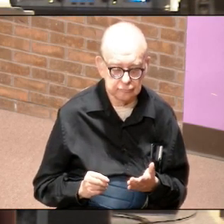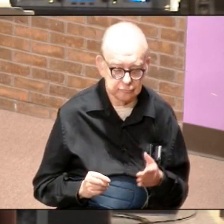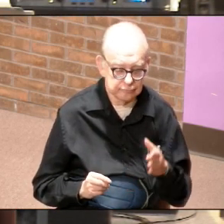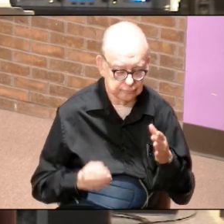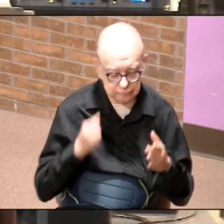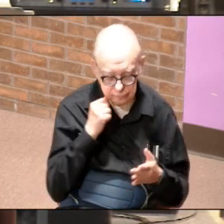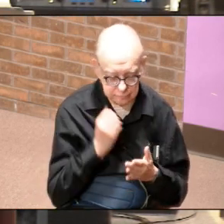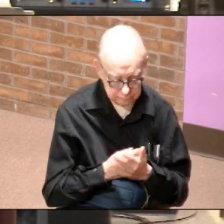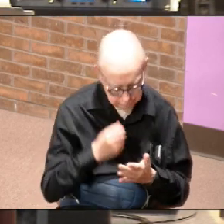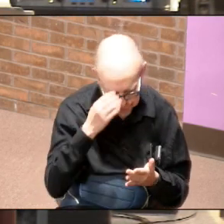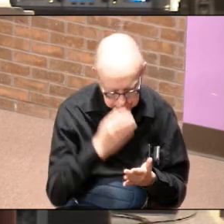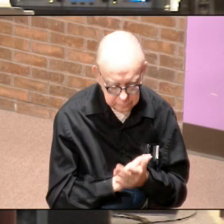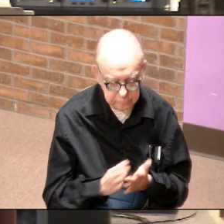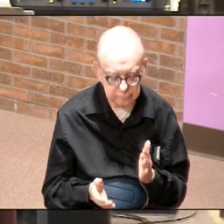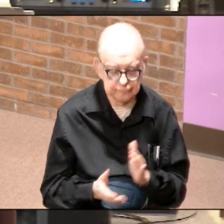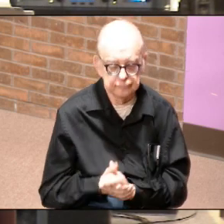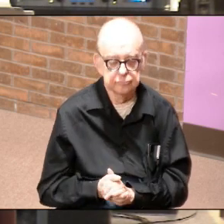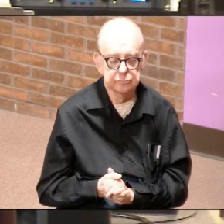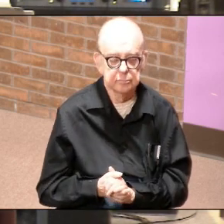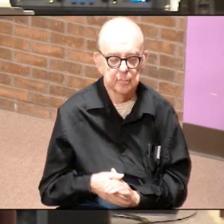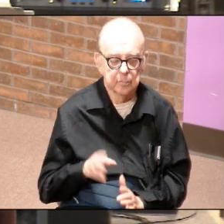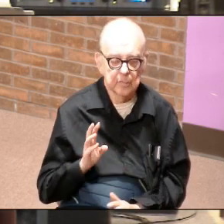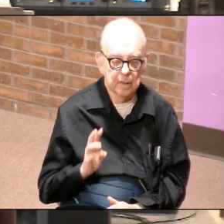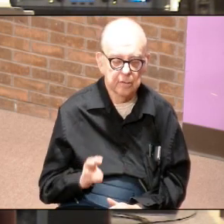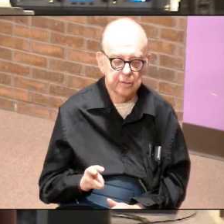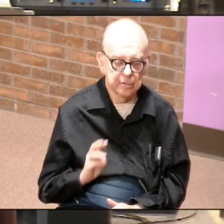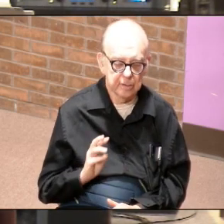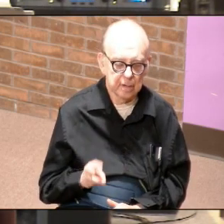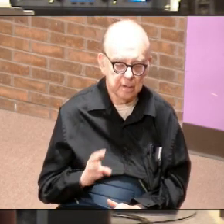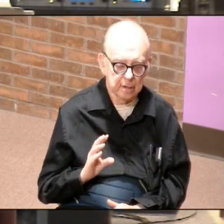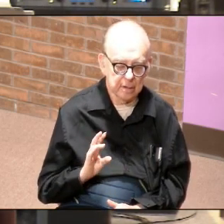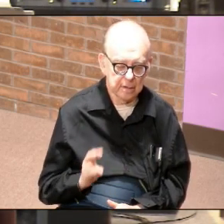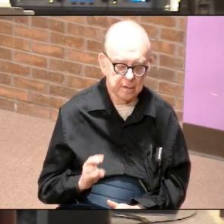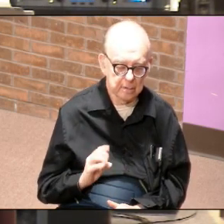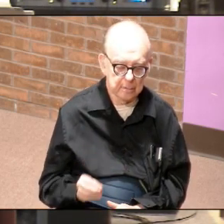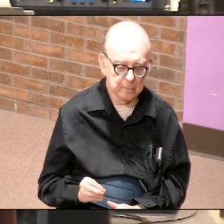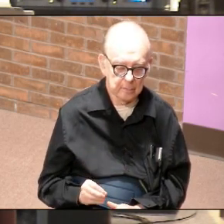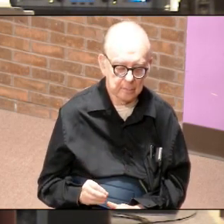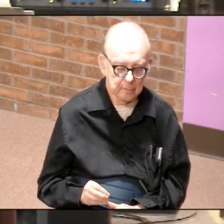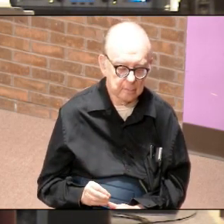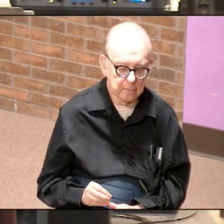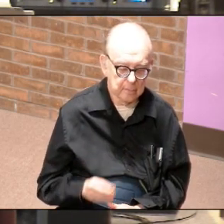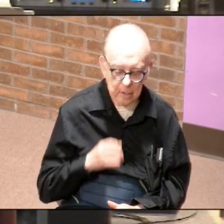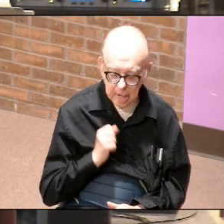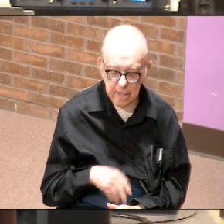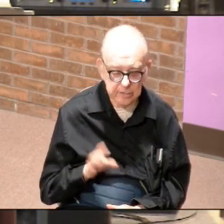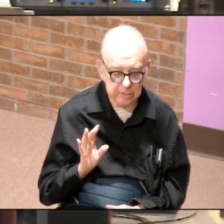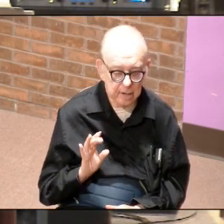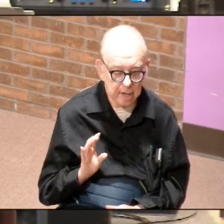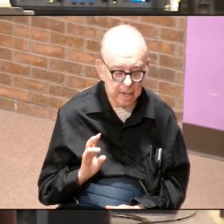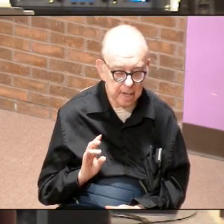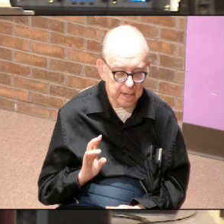husband and wife who's been married 60, 70 years. They're 80, 90 years old now.